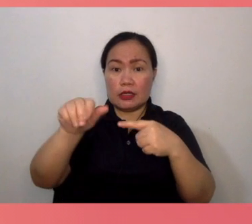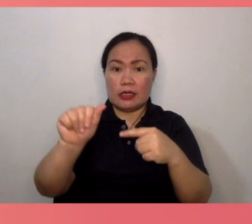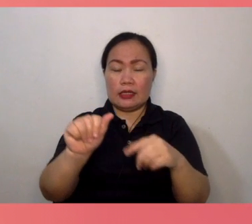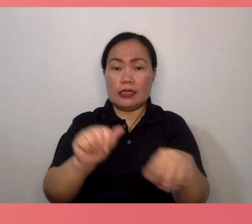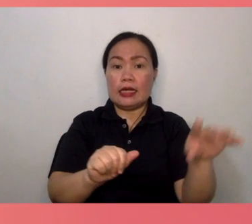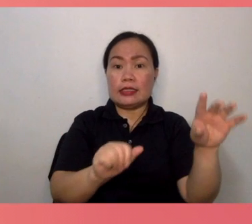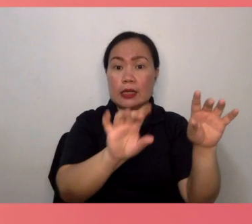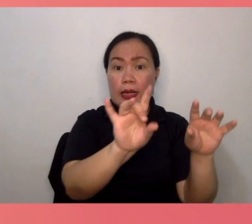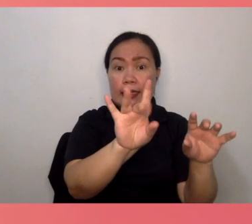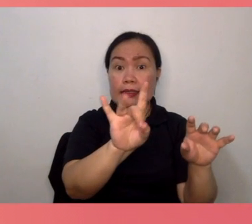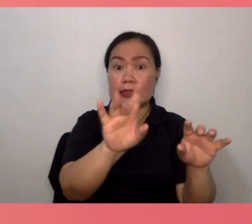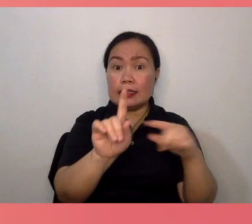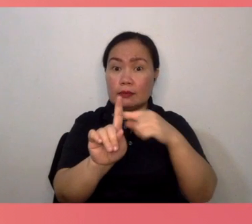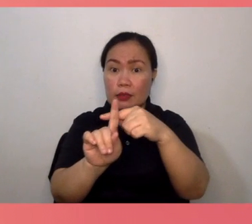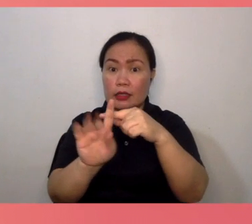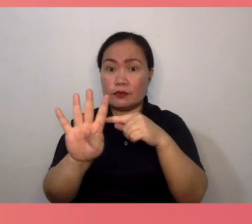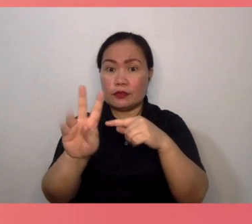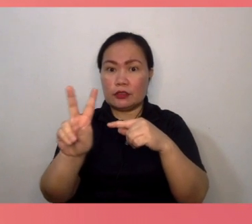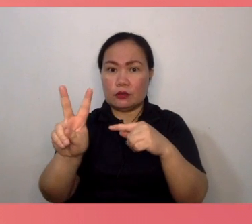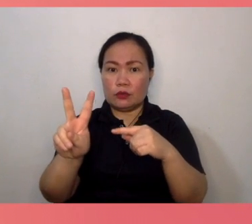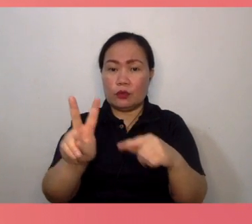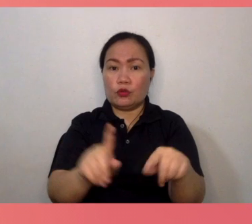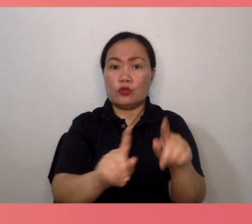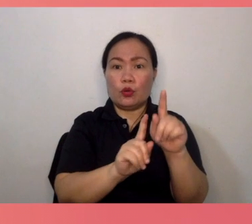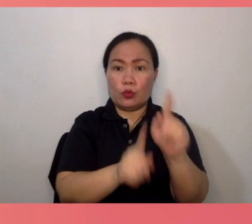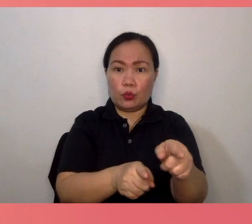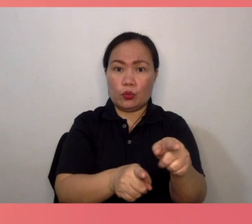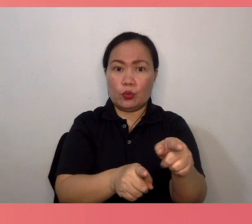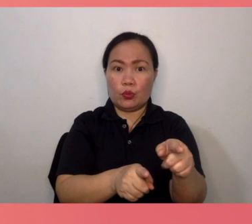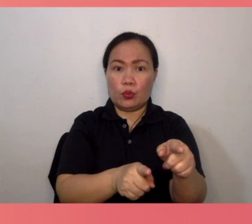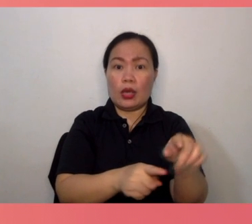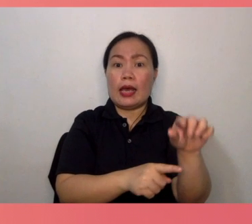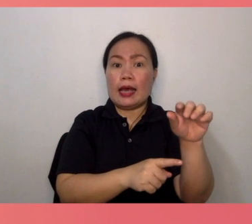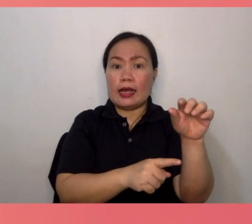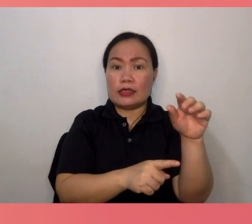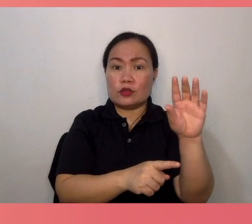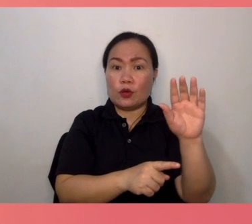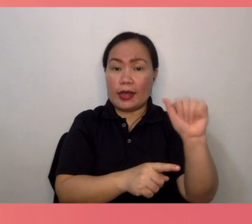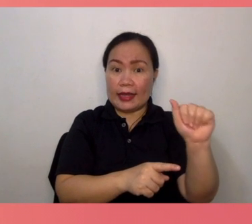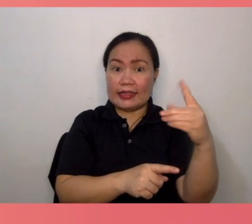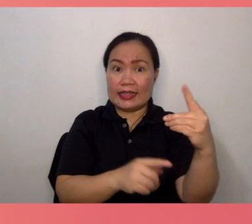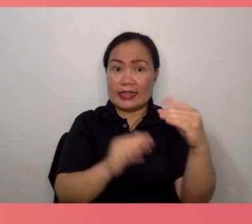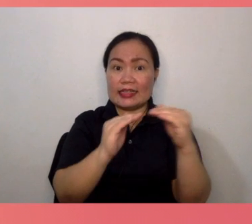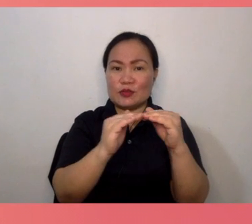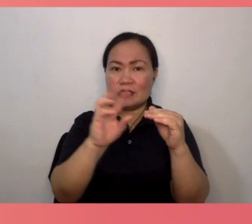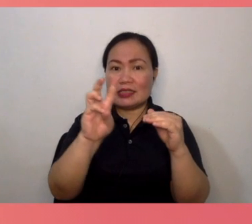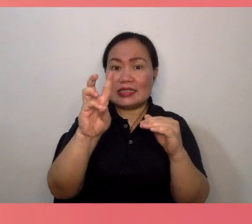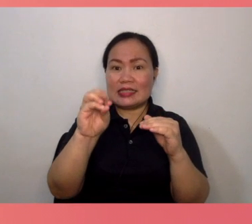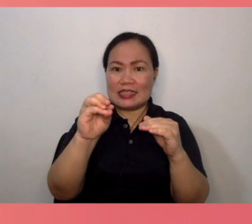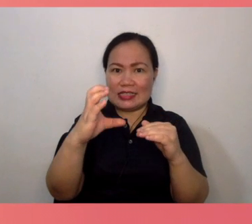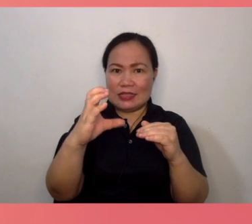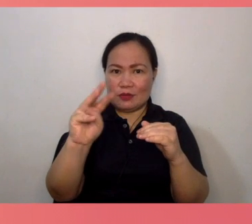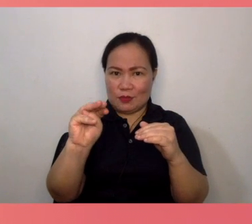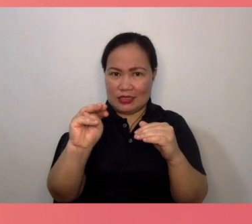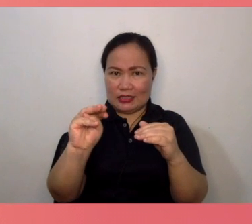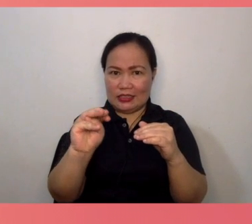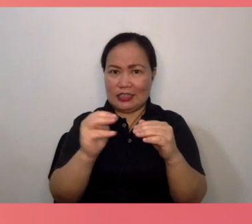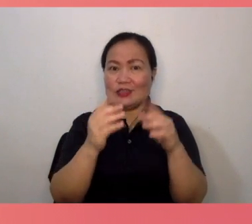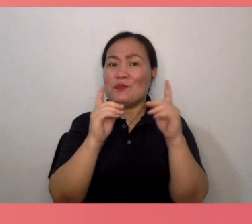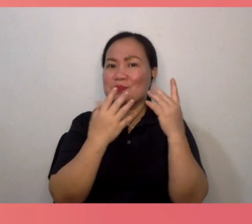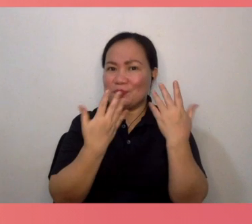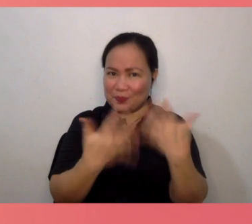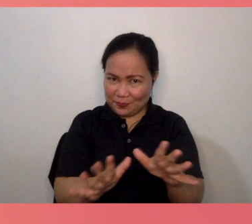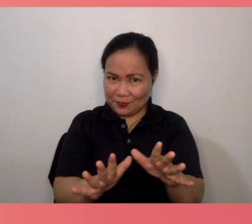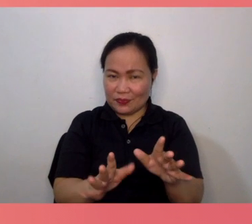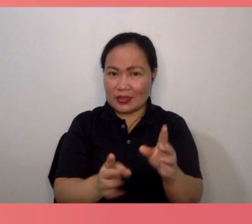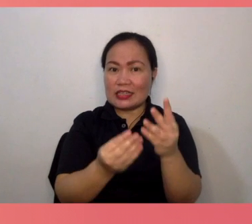so therefore your AD is equal to 18 plus 42, that is 66 centimeters.